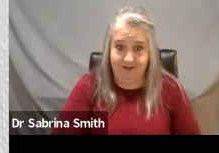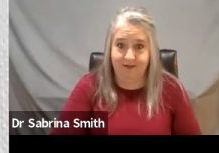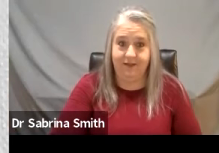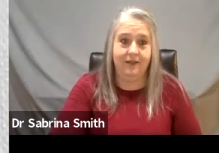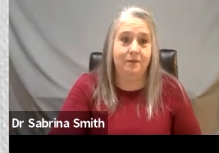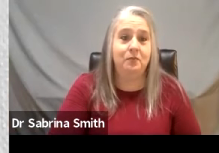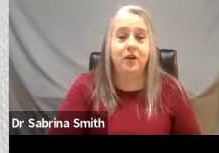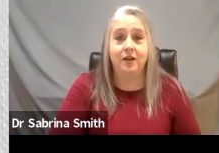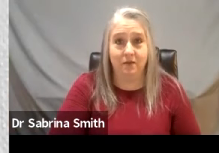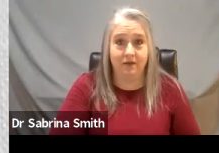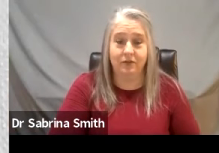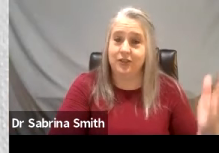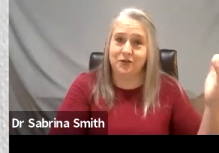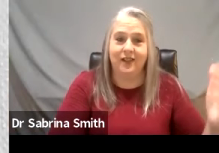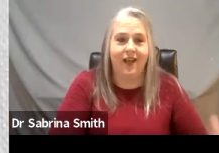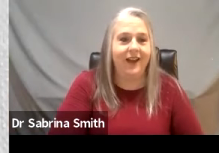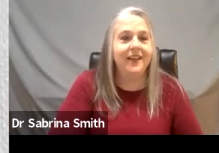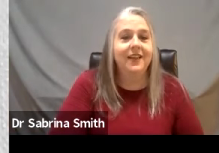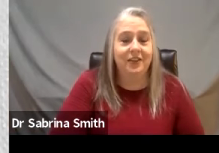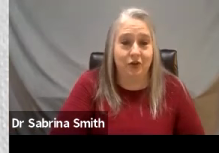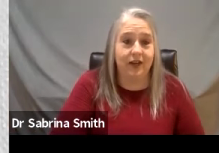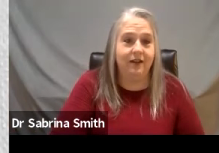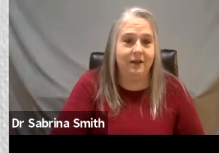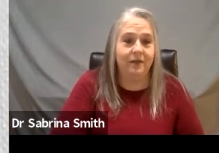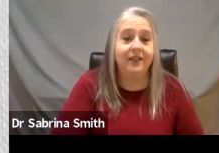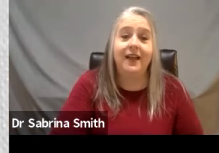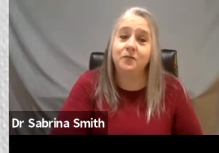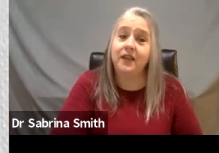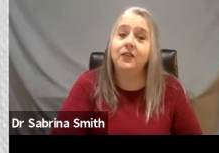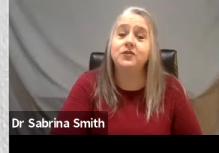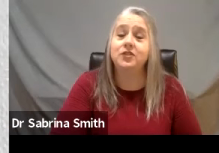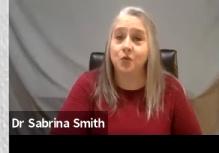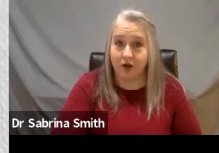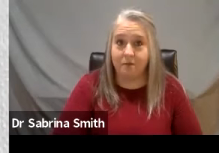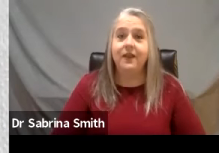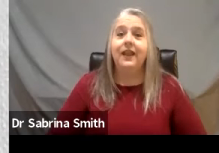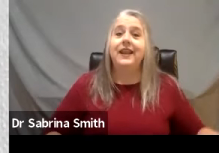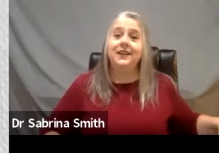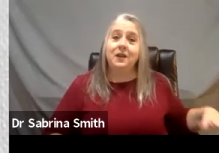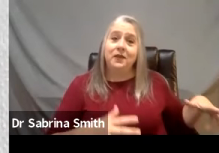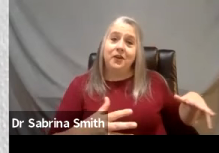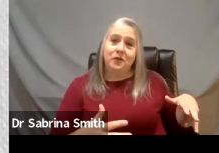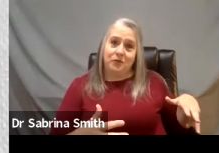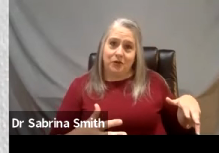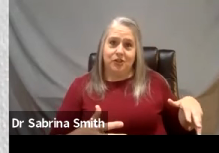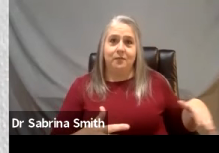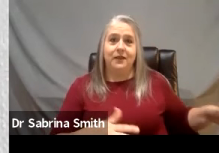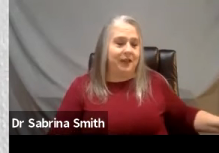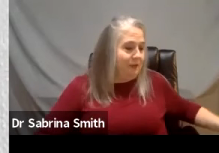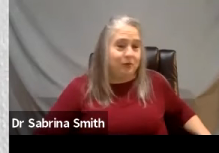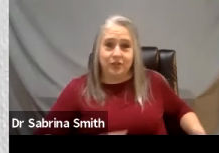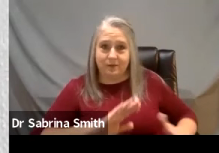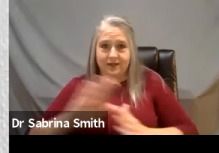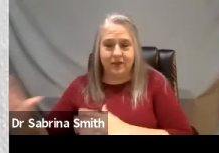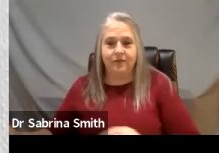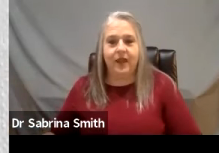Amazon people come, which they do a lot, you're going to hear him. And last weekend there was a storm and he ended up here with the workshop and he